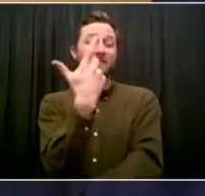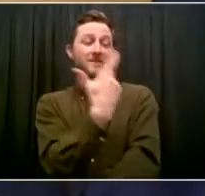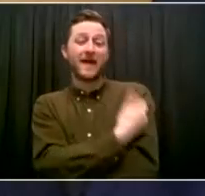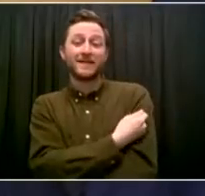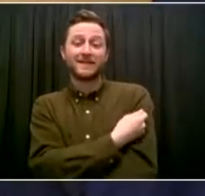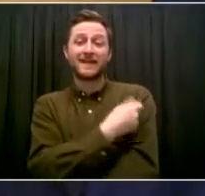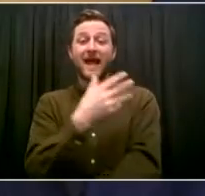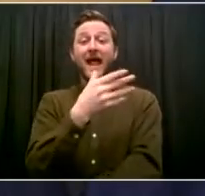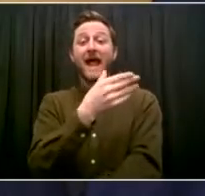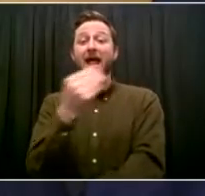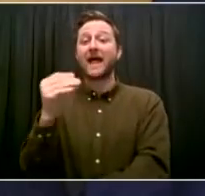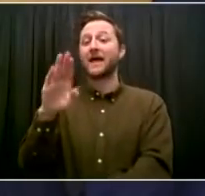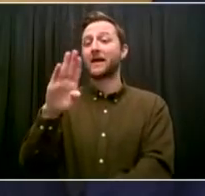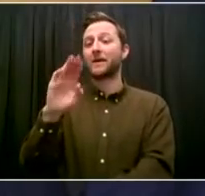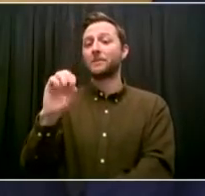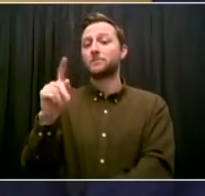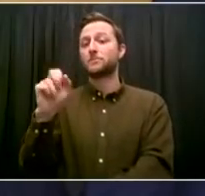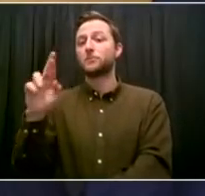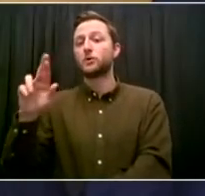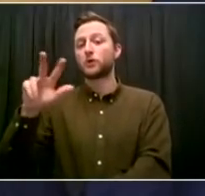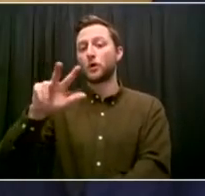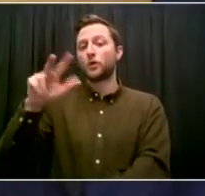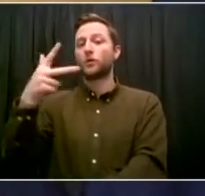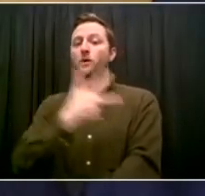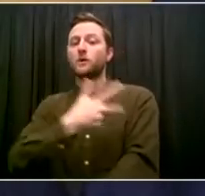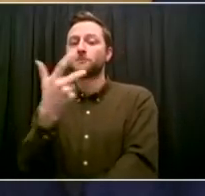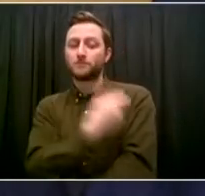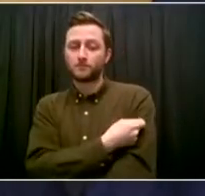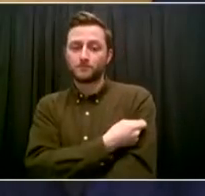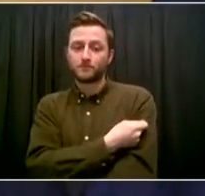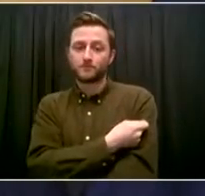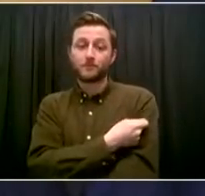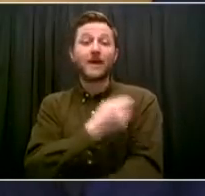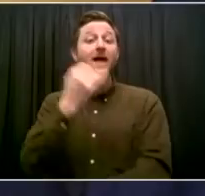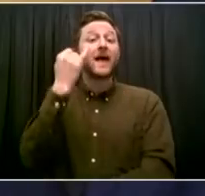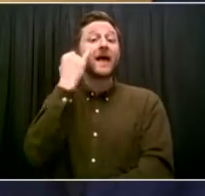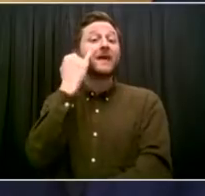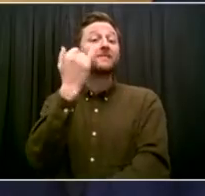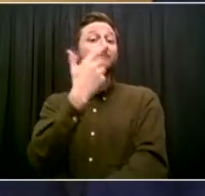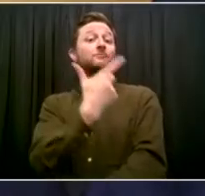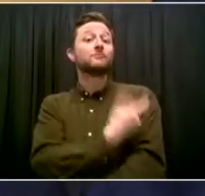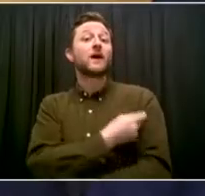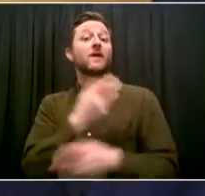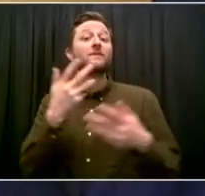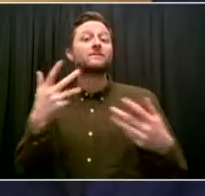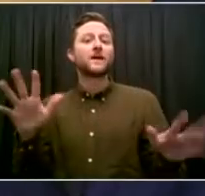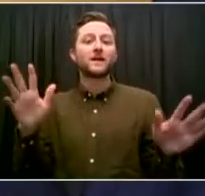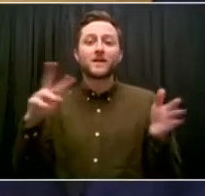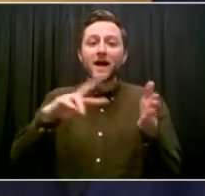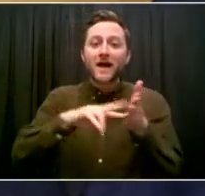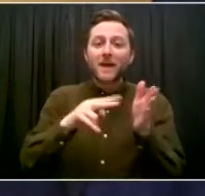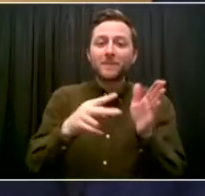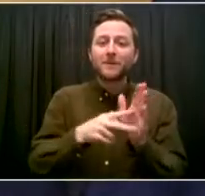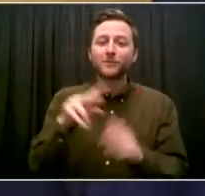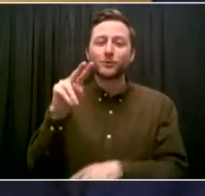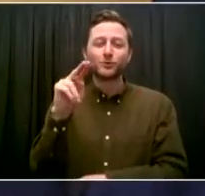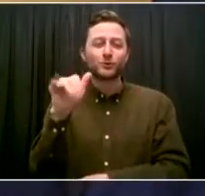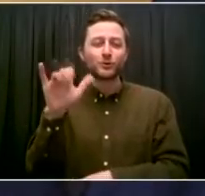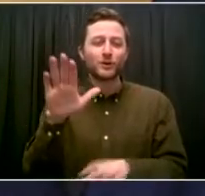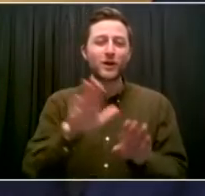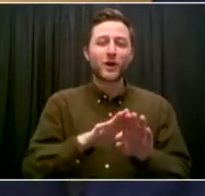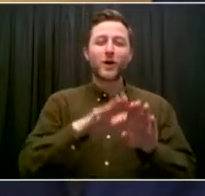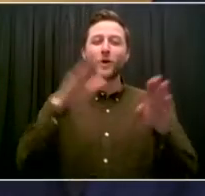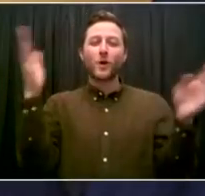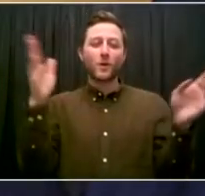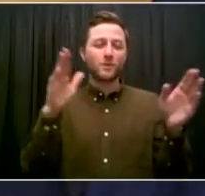allow us to keep our city moving forward. It will allow us to do the things we want to do. During the next few days, I'm going to head to the